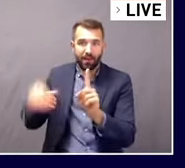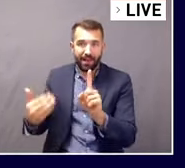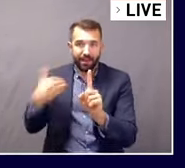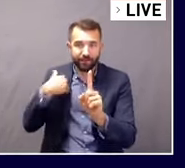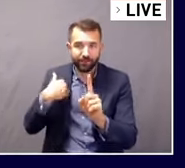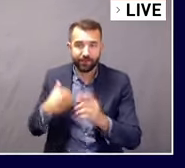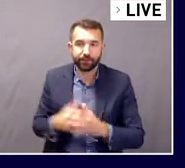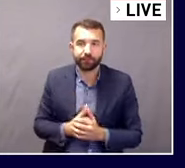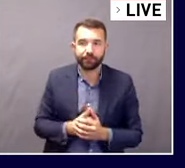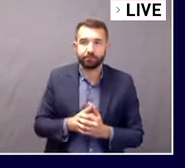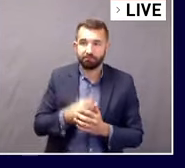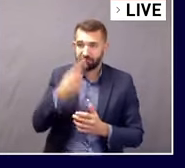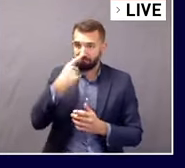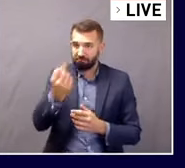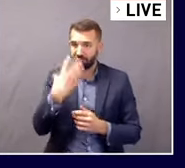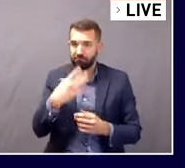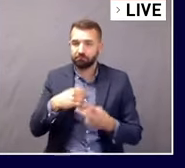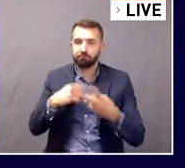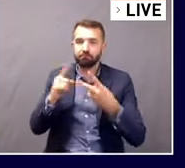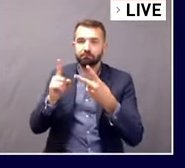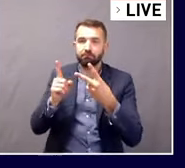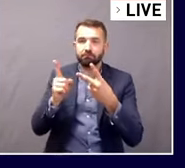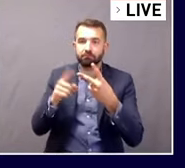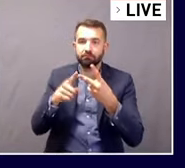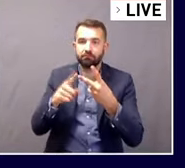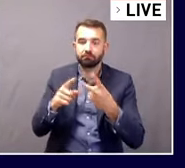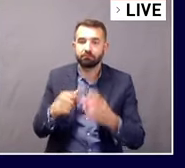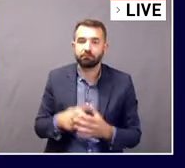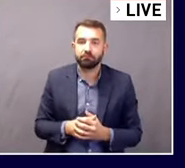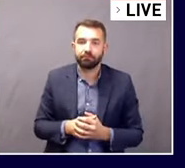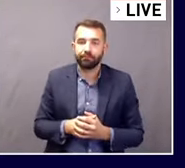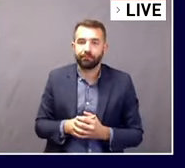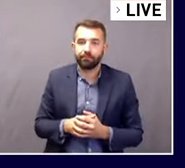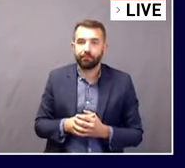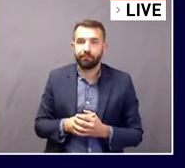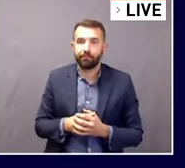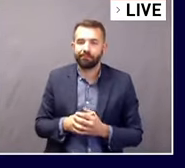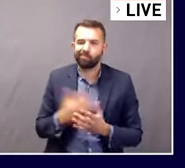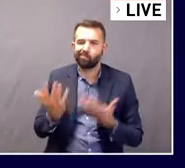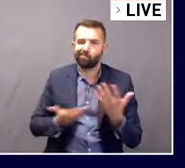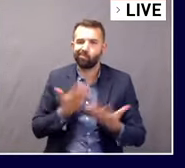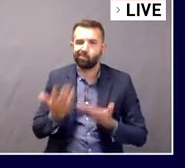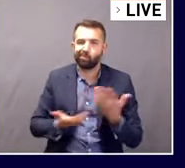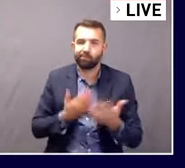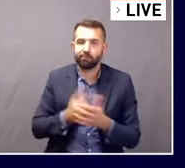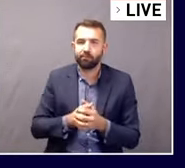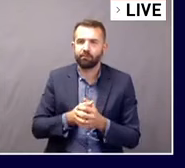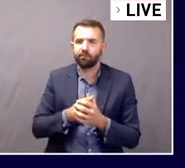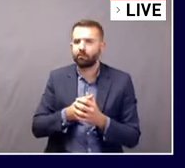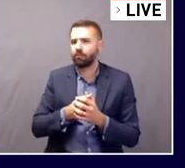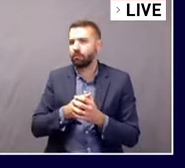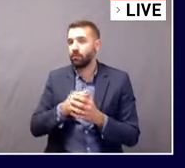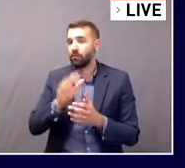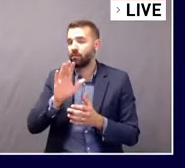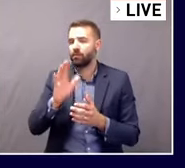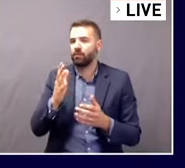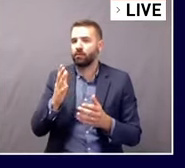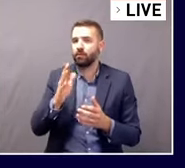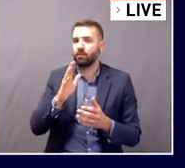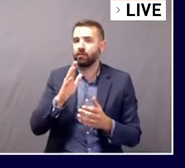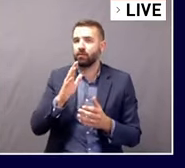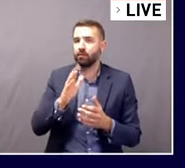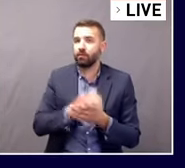And also, I just want to make sure that of the 7 people who have passed